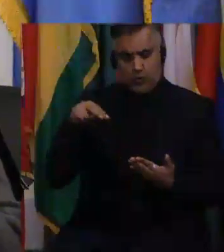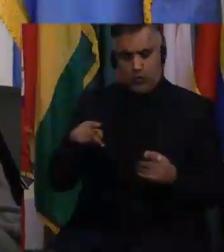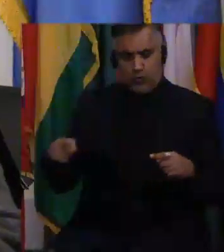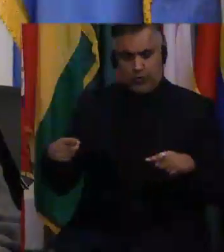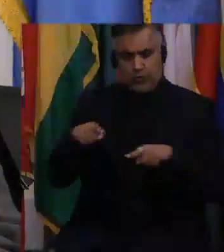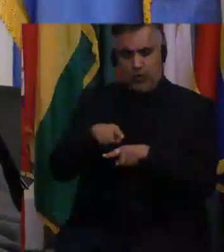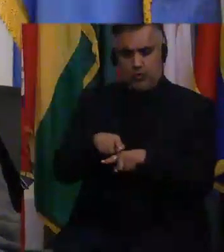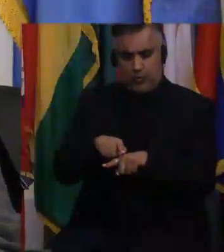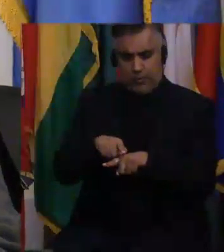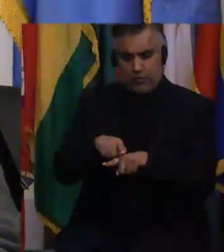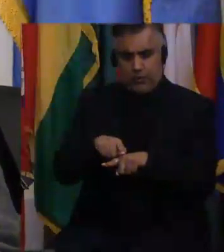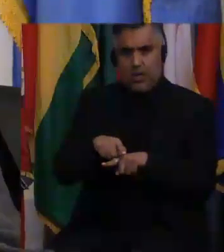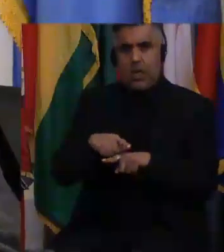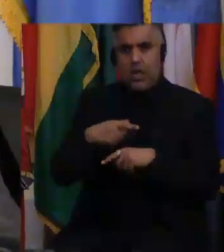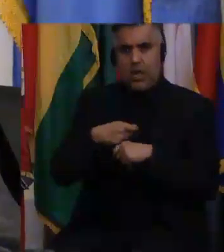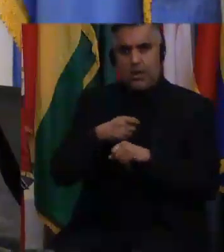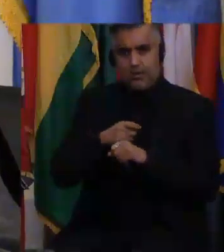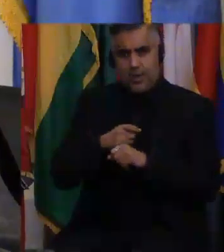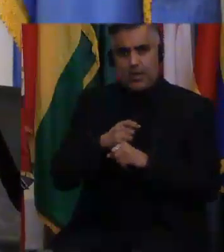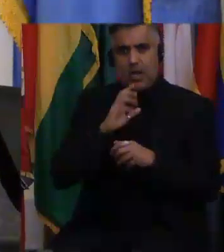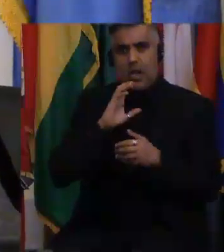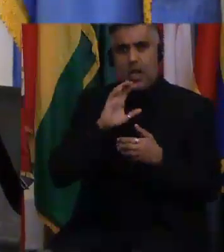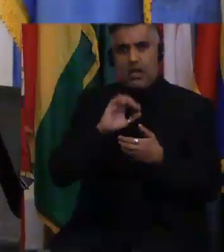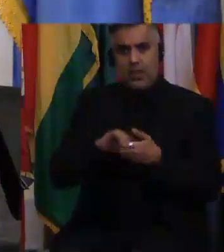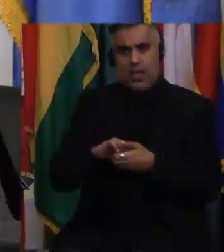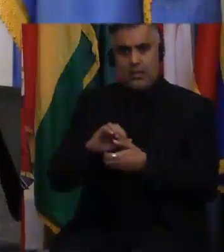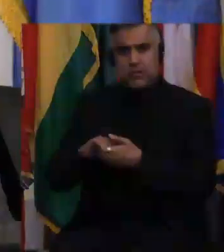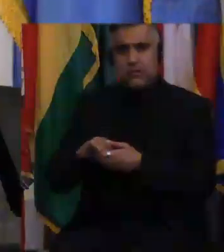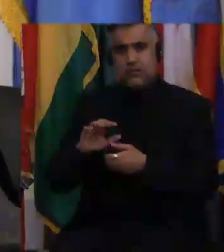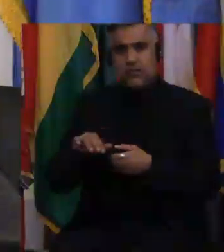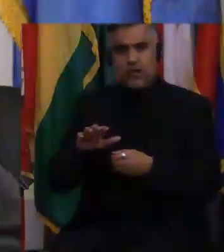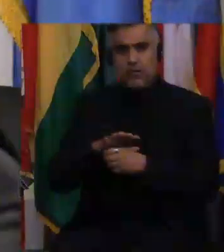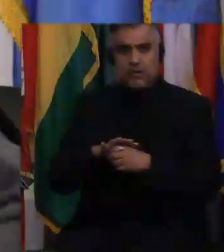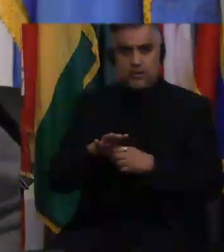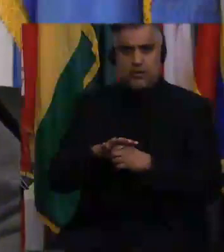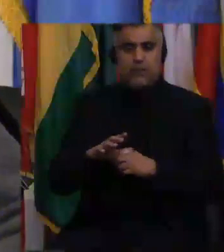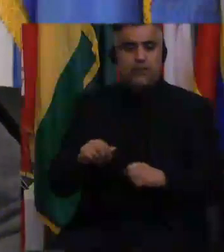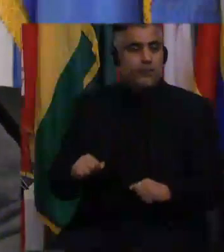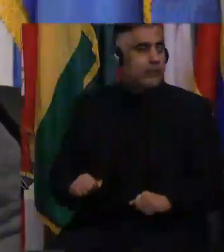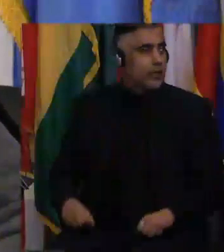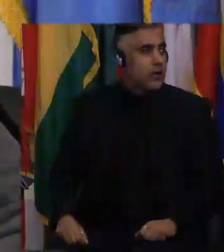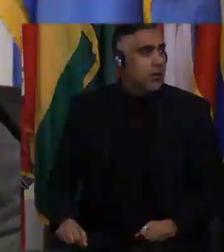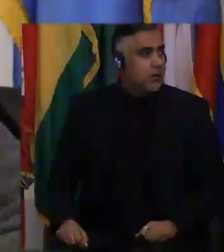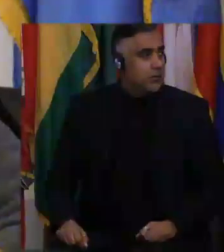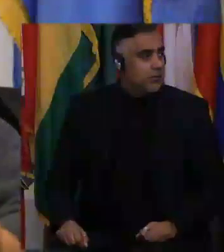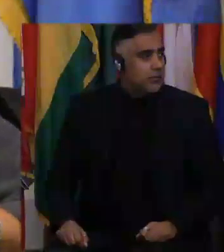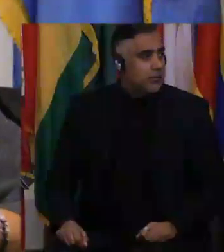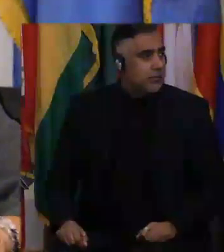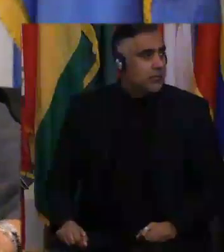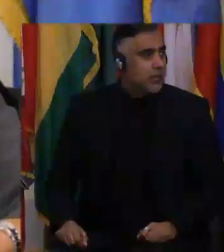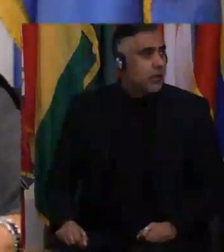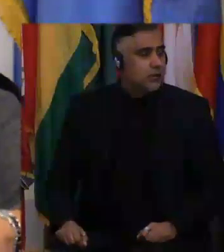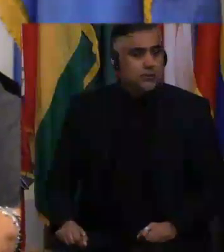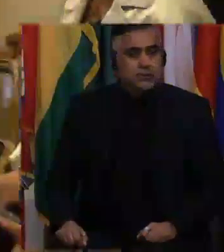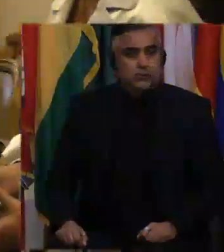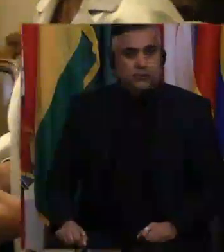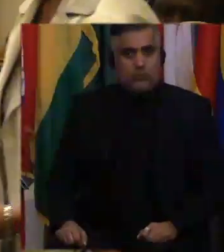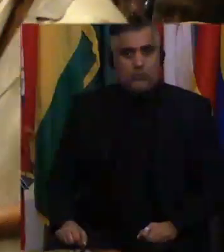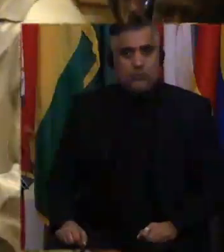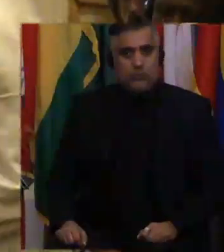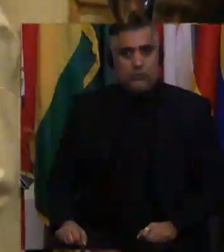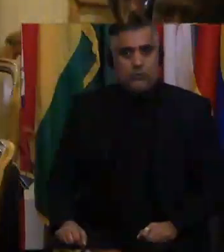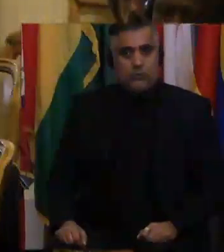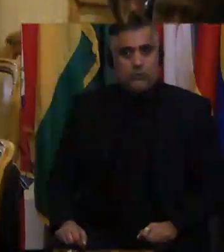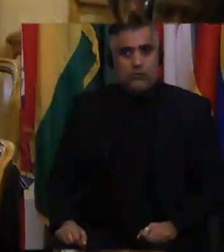make conjectural alliances for that reason. I won't elaborate anymore. Thanks, Feride. Next question.